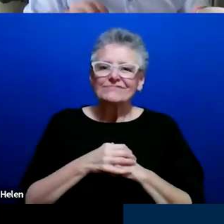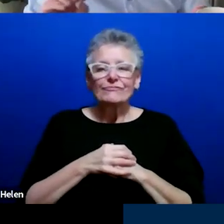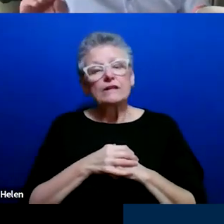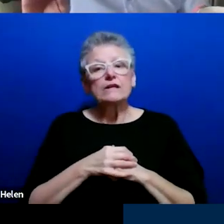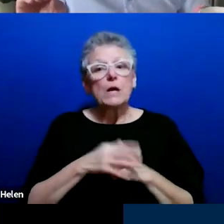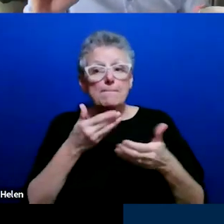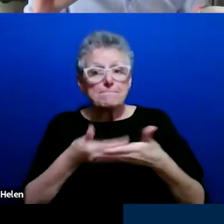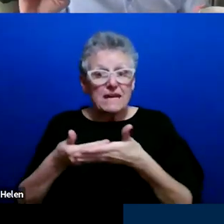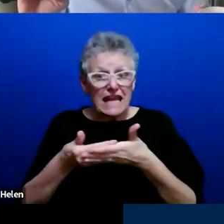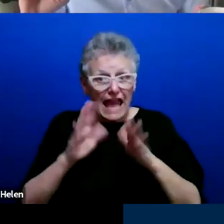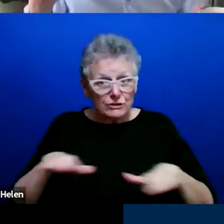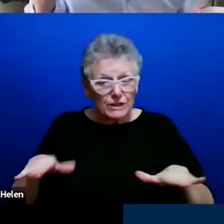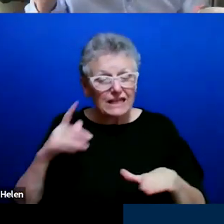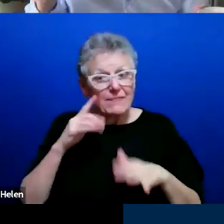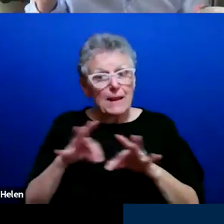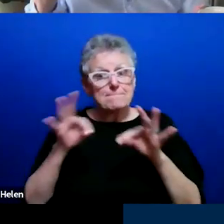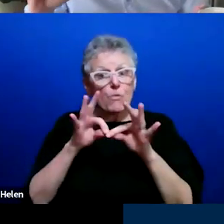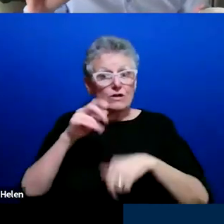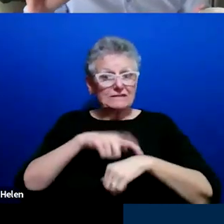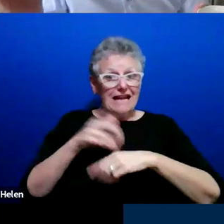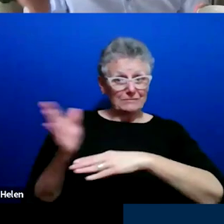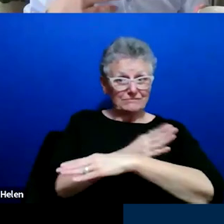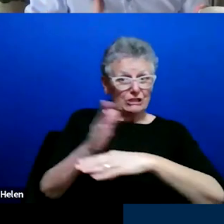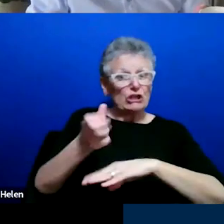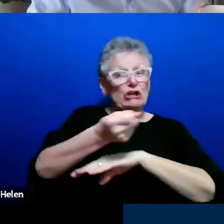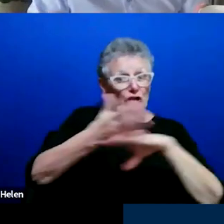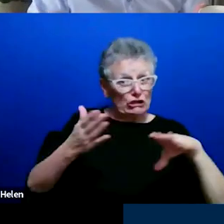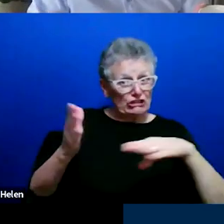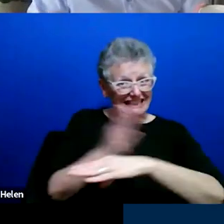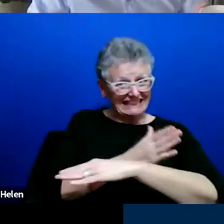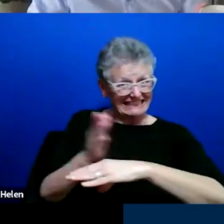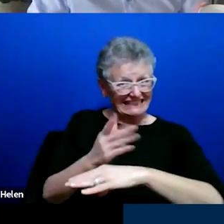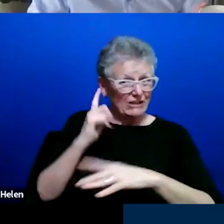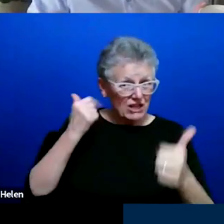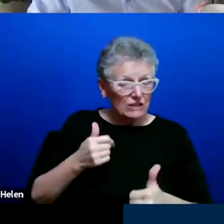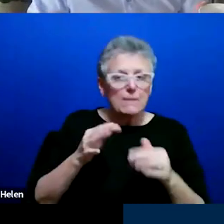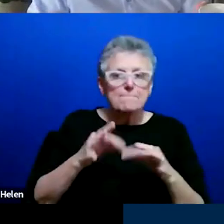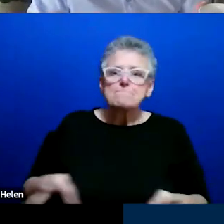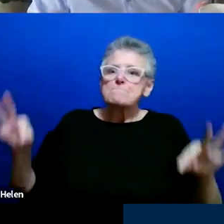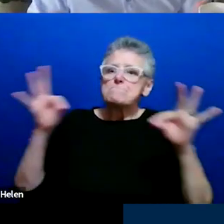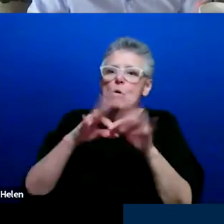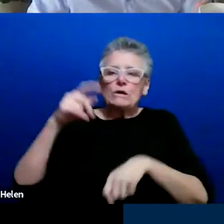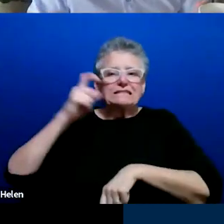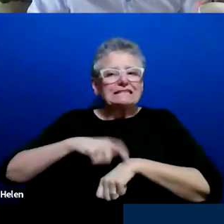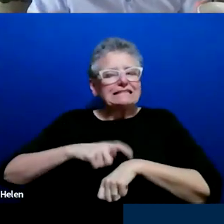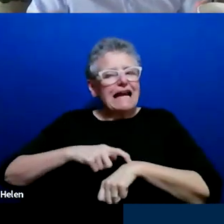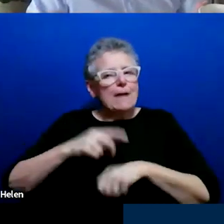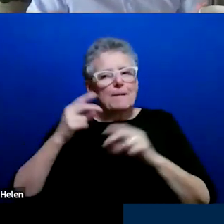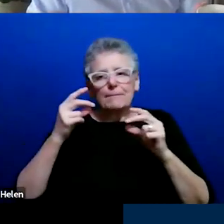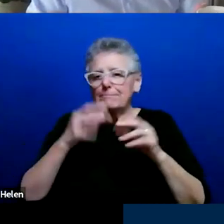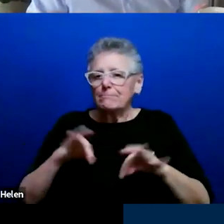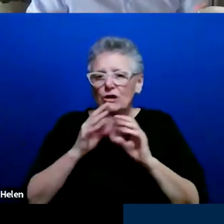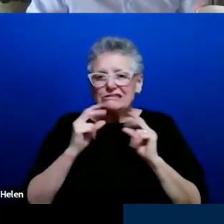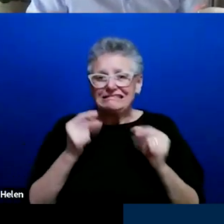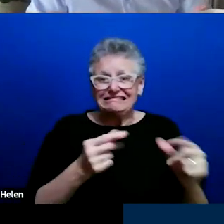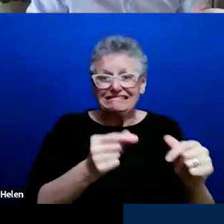but pediatric hearing loss in the critical period is, especially early on, is really, really important because time is really important. If you